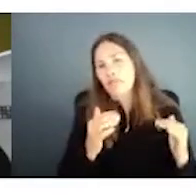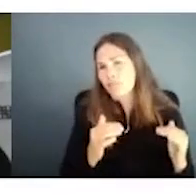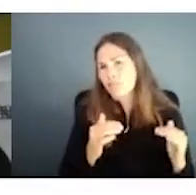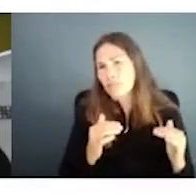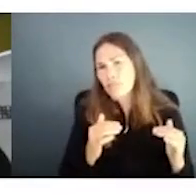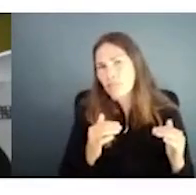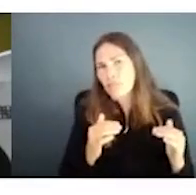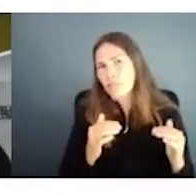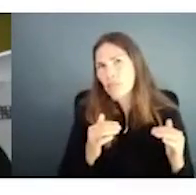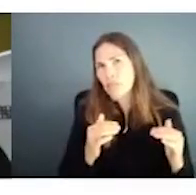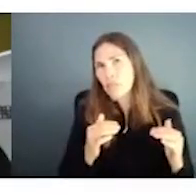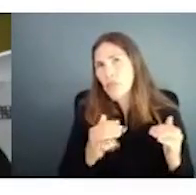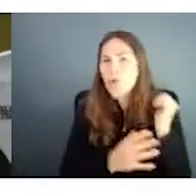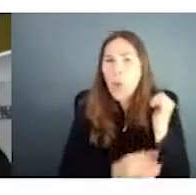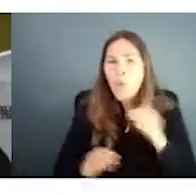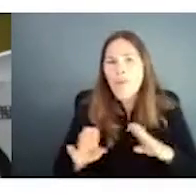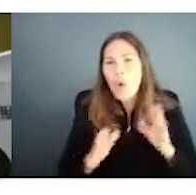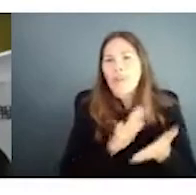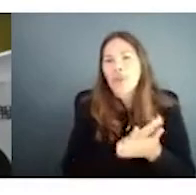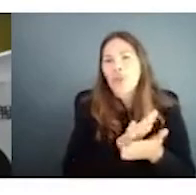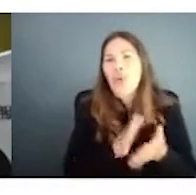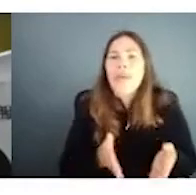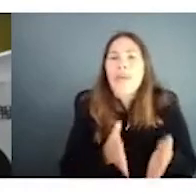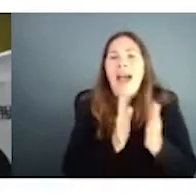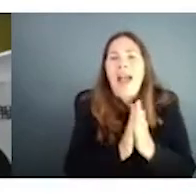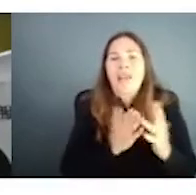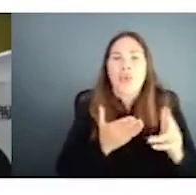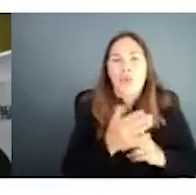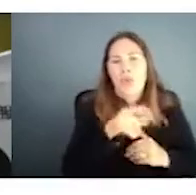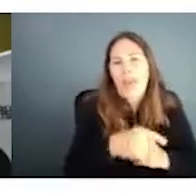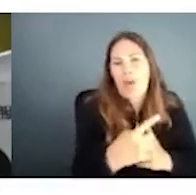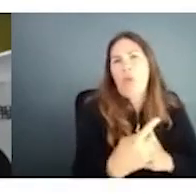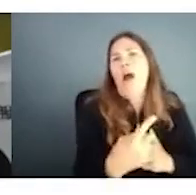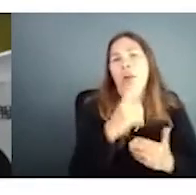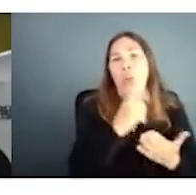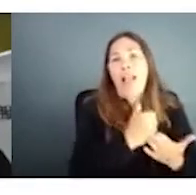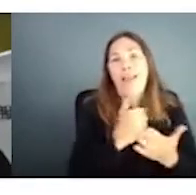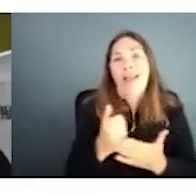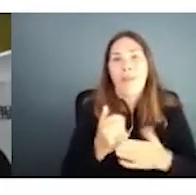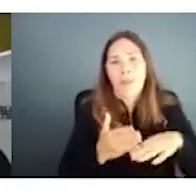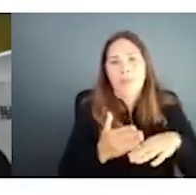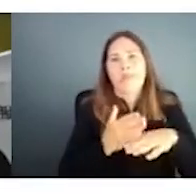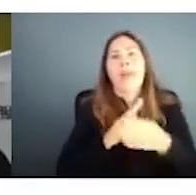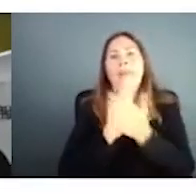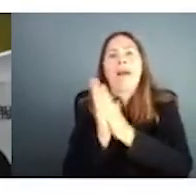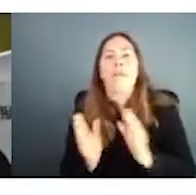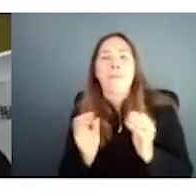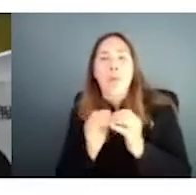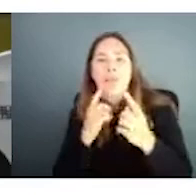poorer performing, they may ask the kids go through this class because it'll help them be more successful with the